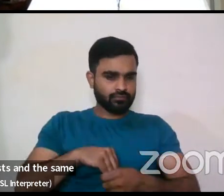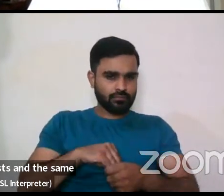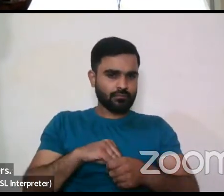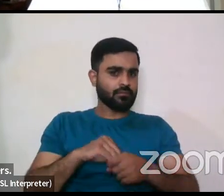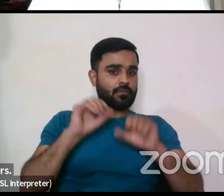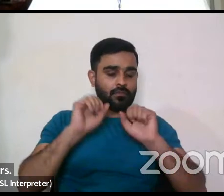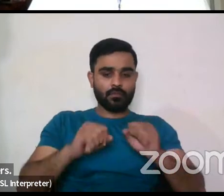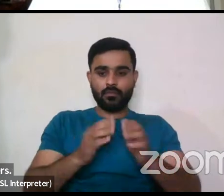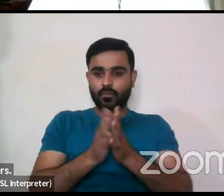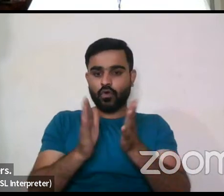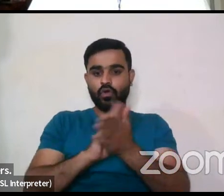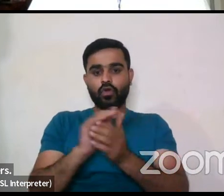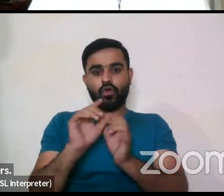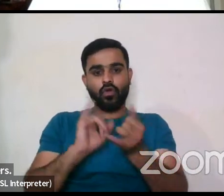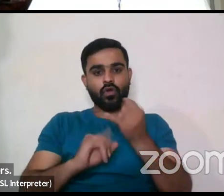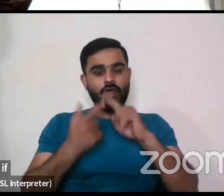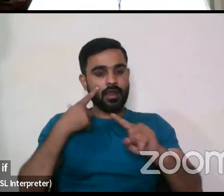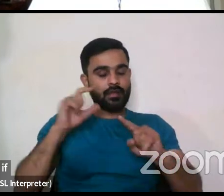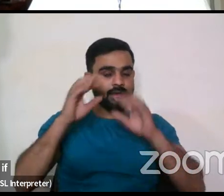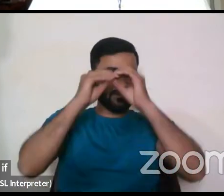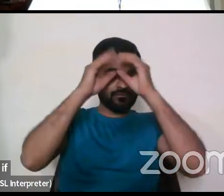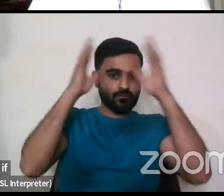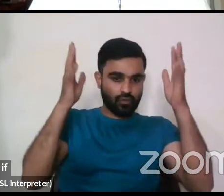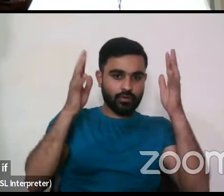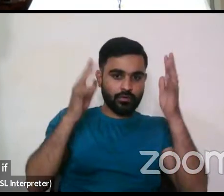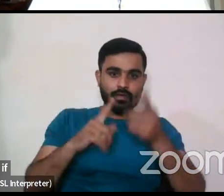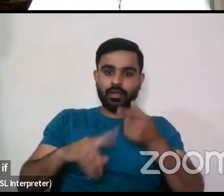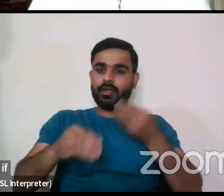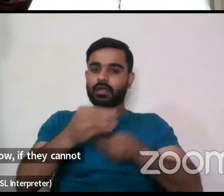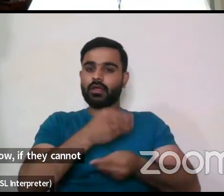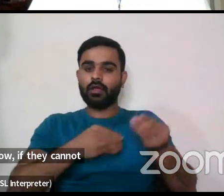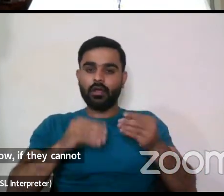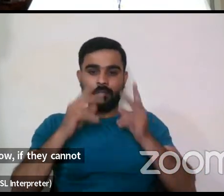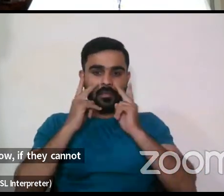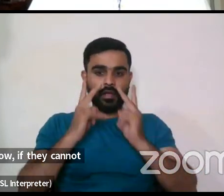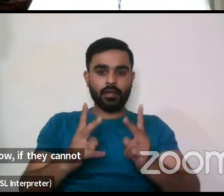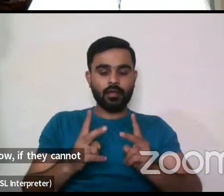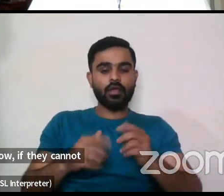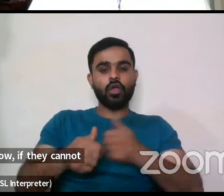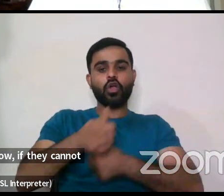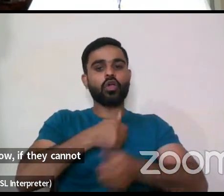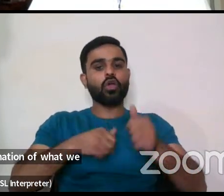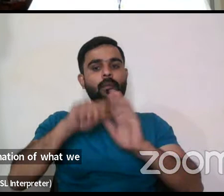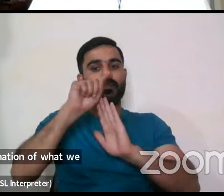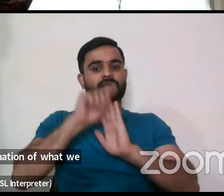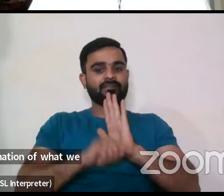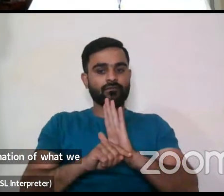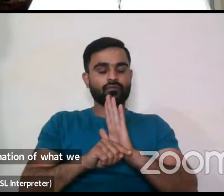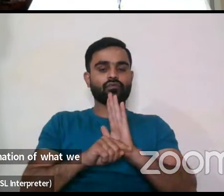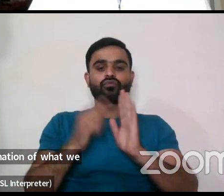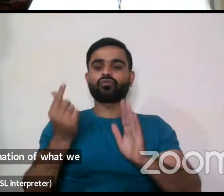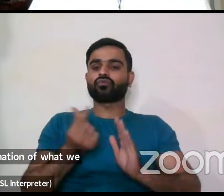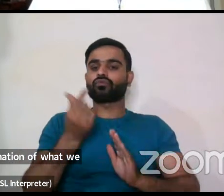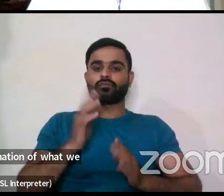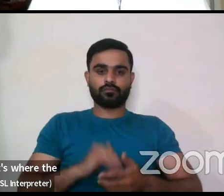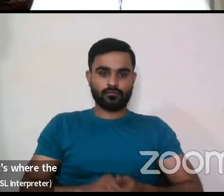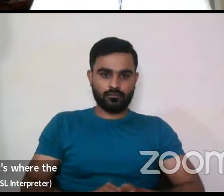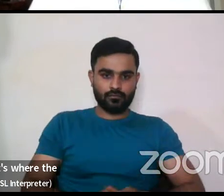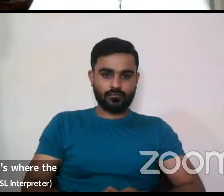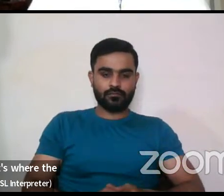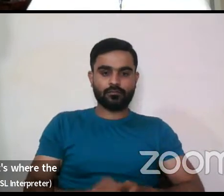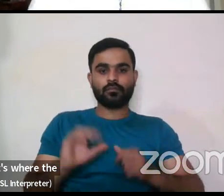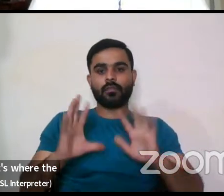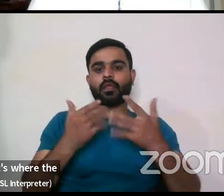to be a more holistic imagination of what we want the economy to look like. And that's where the competition policy, I think, is very useful, because that